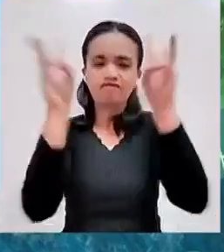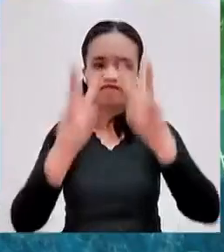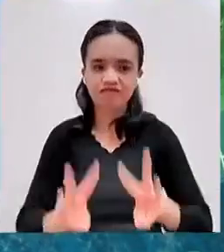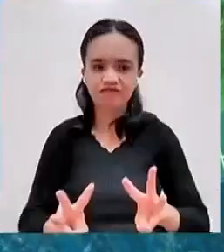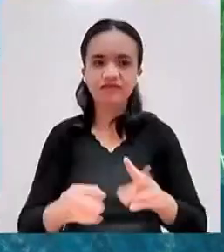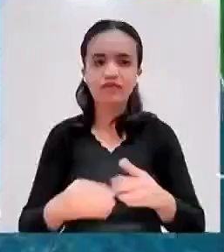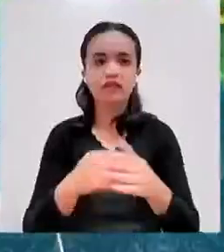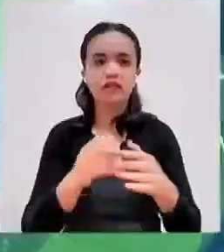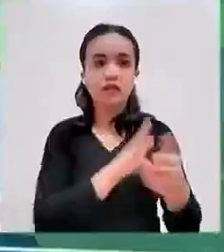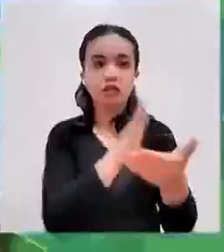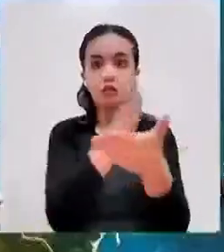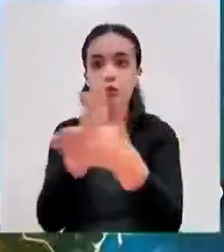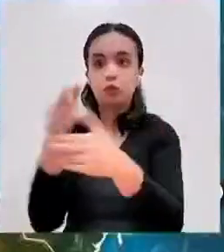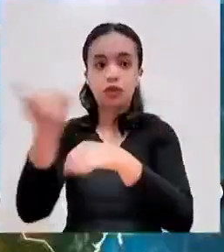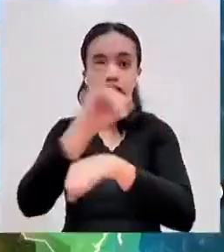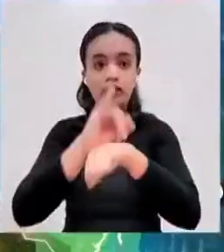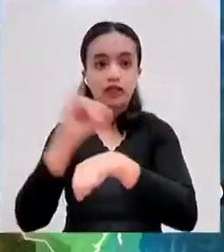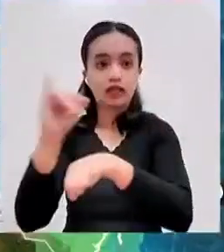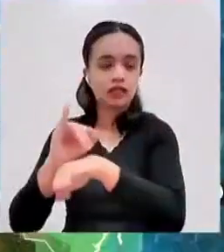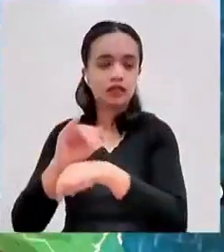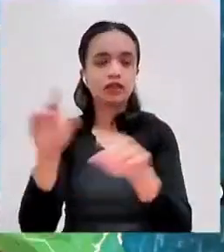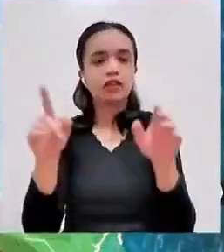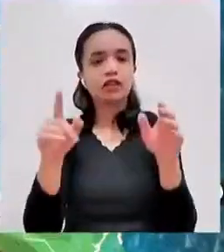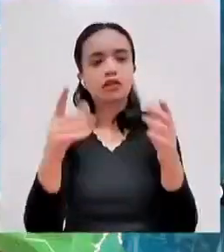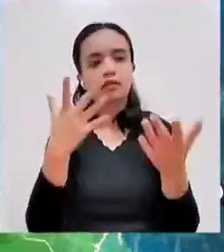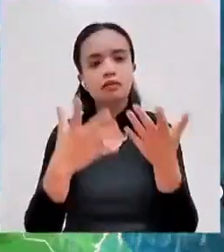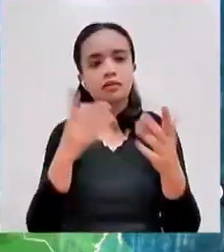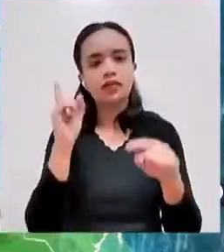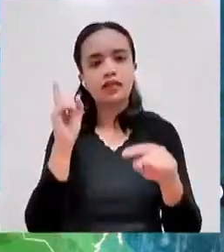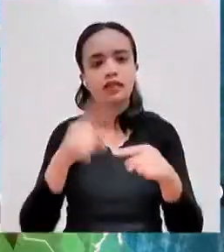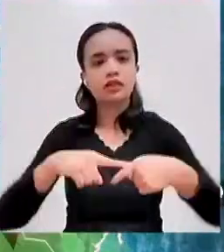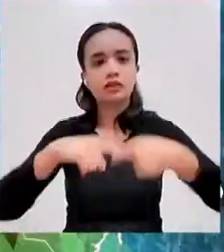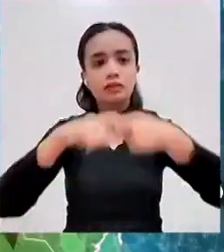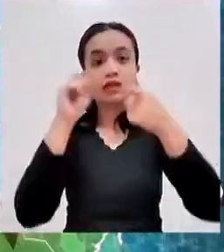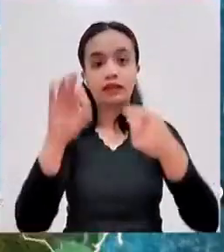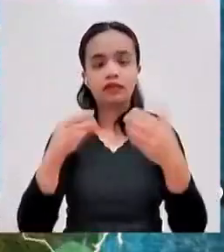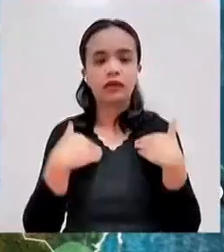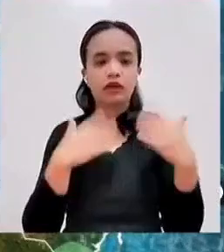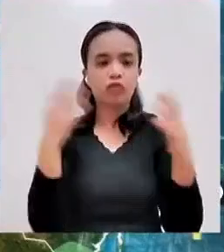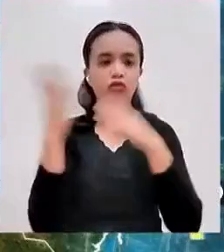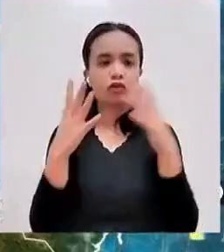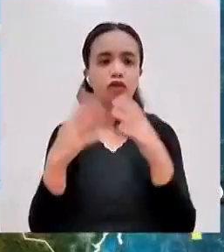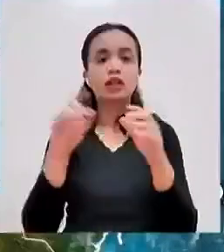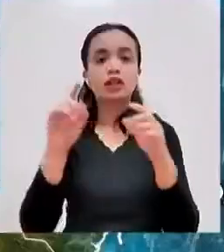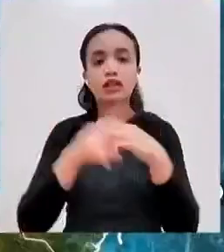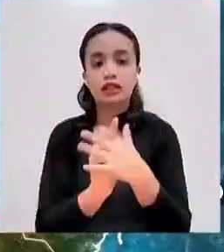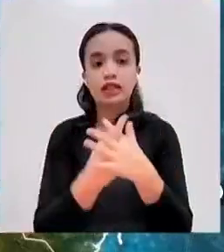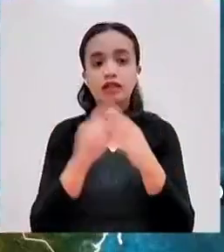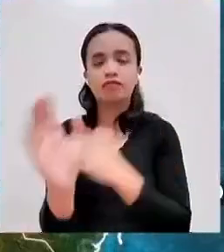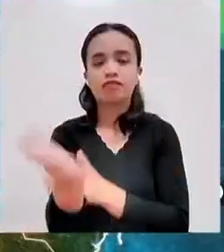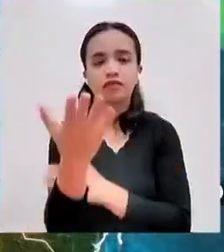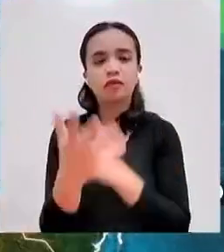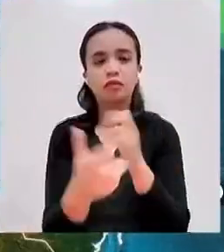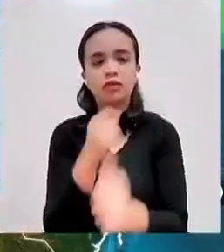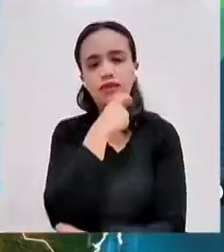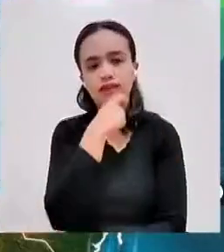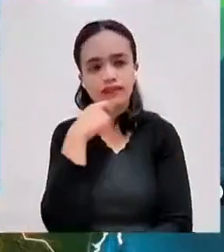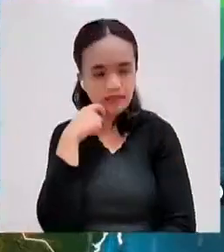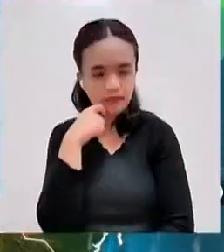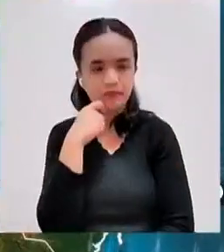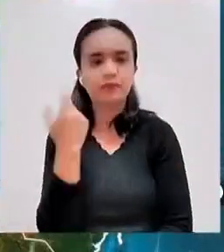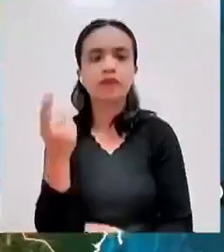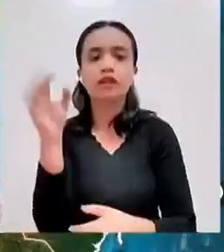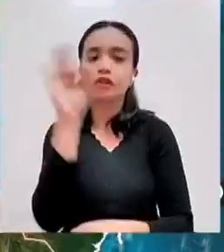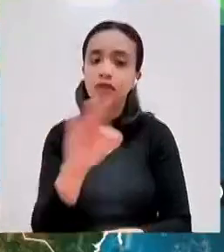suspended once wind signals are raised. For the rest of the country, the start of Simbangabi will be mostly dry. This Friday and Saturday, light rains may